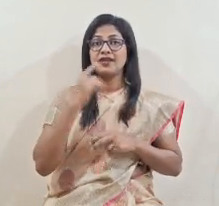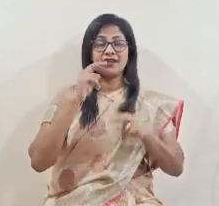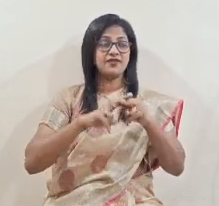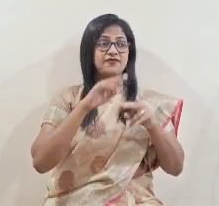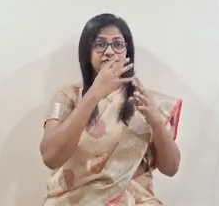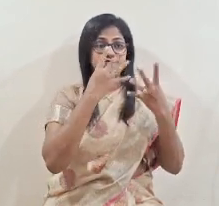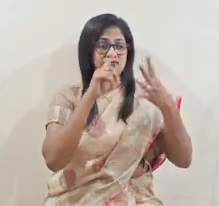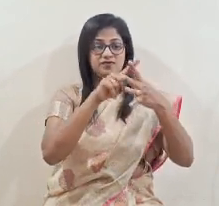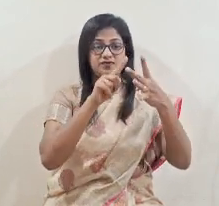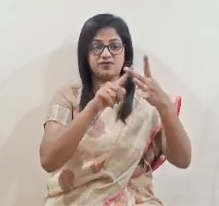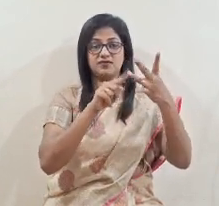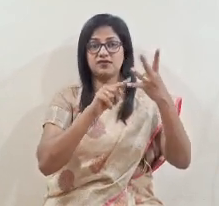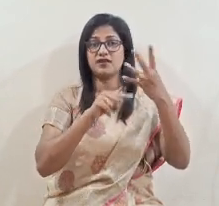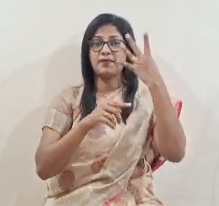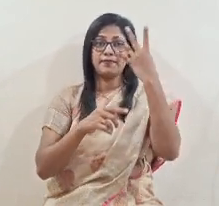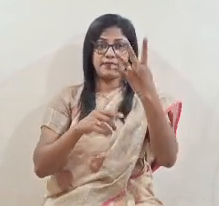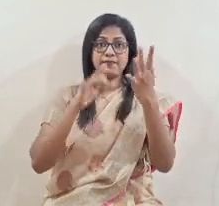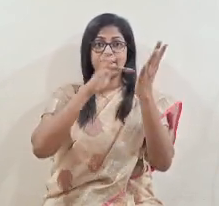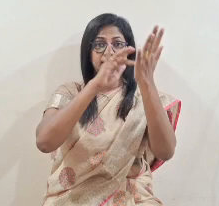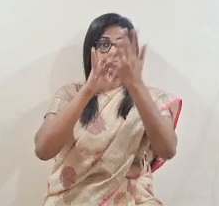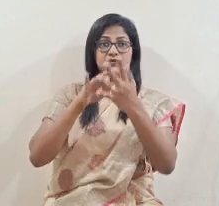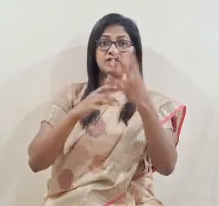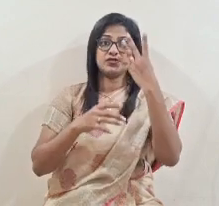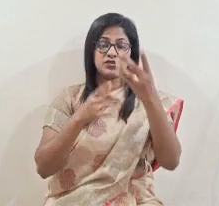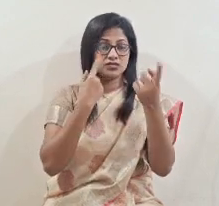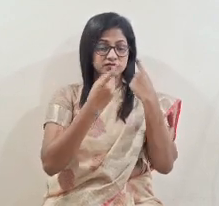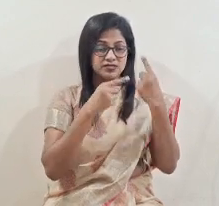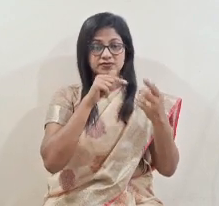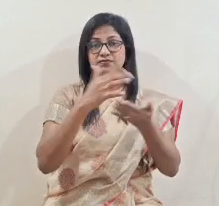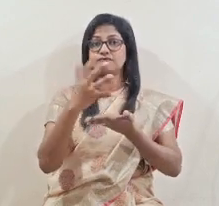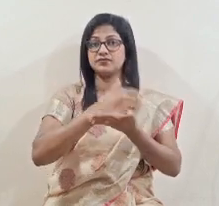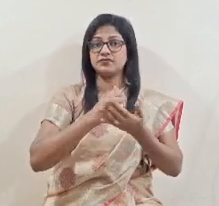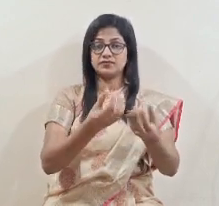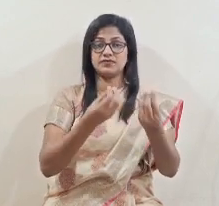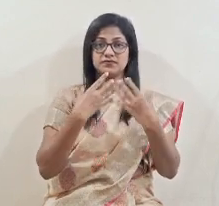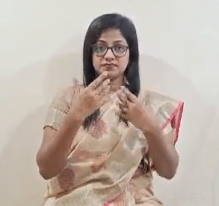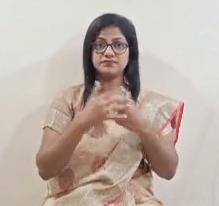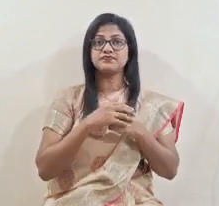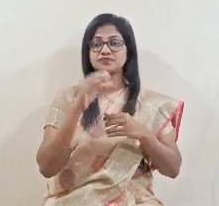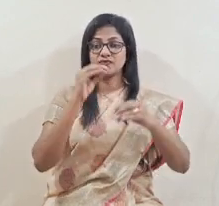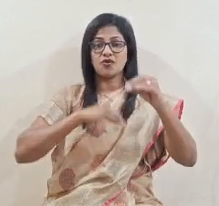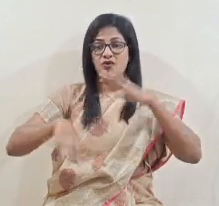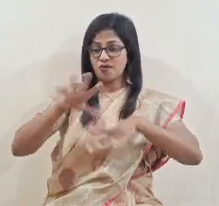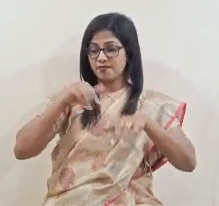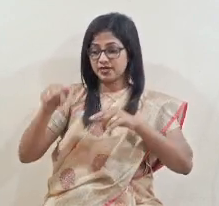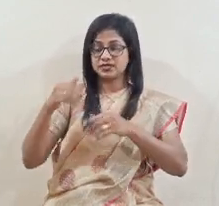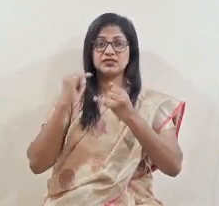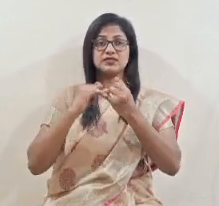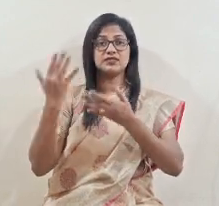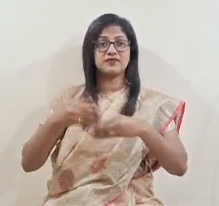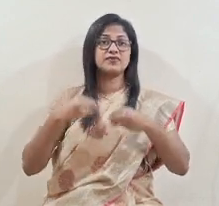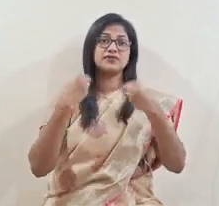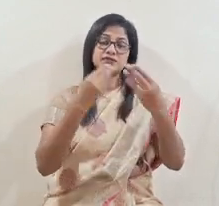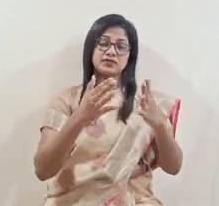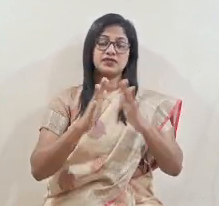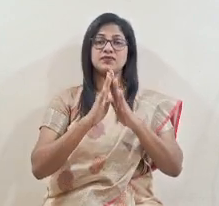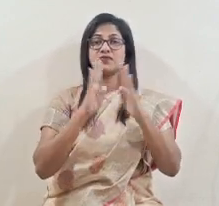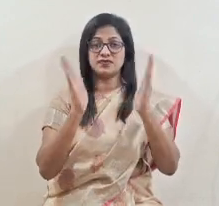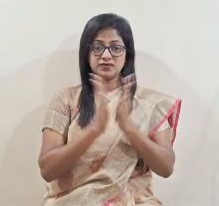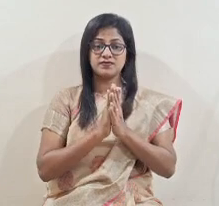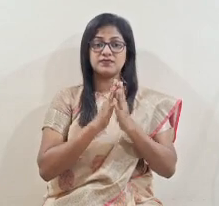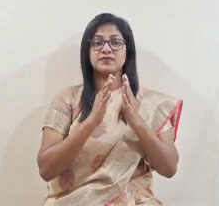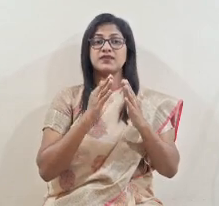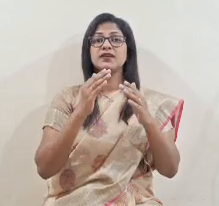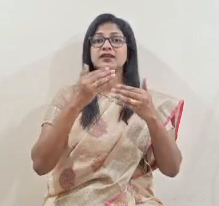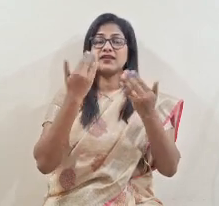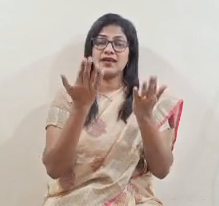all the 4 locations, so we the data will let us know the total operators who are providing the services, the total launches